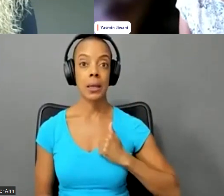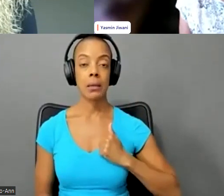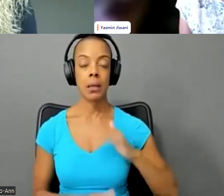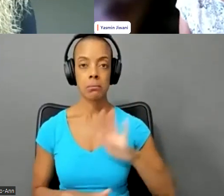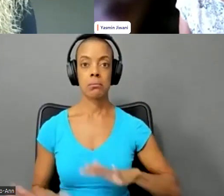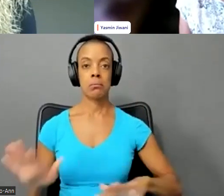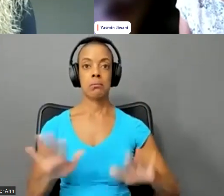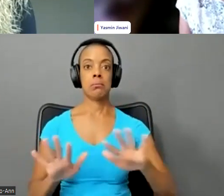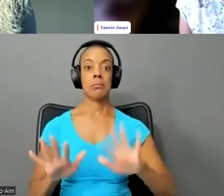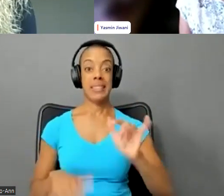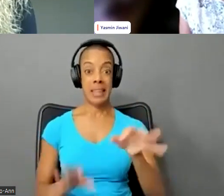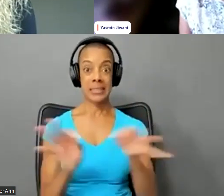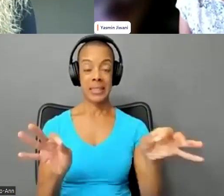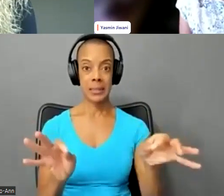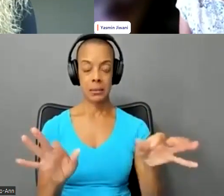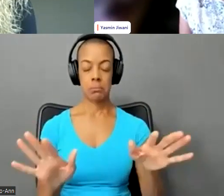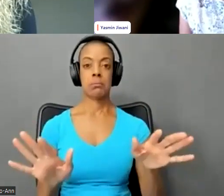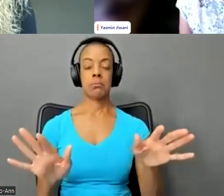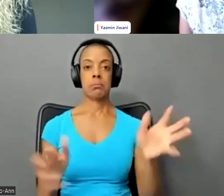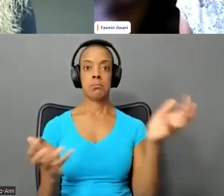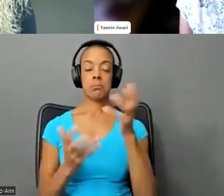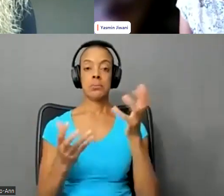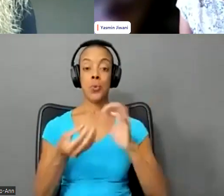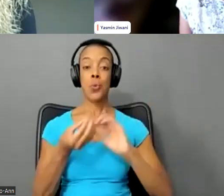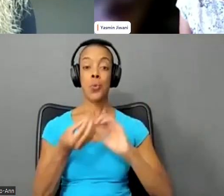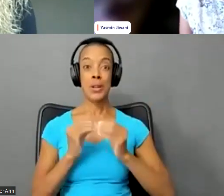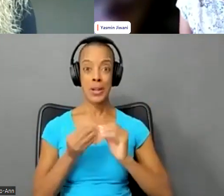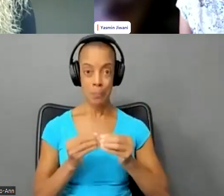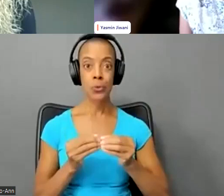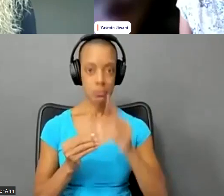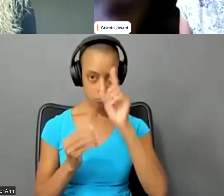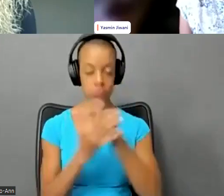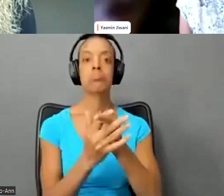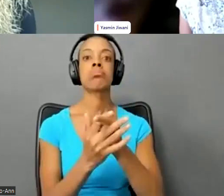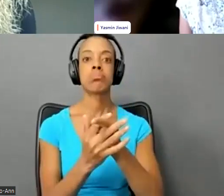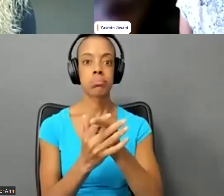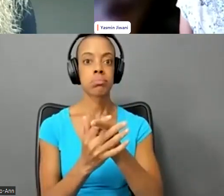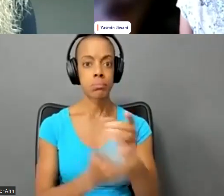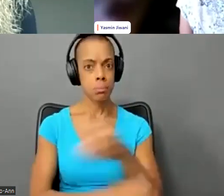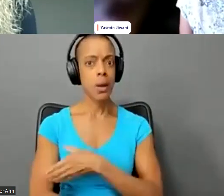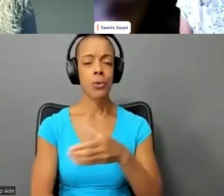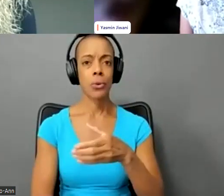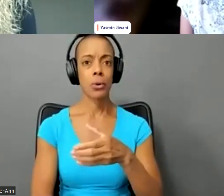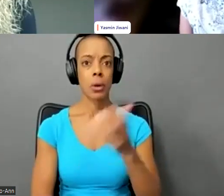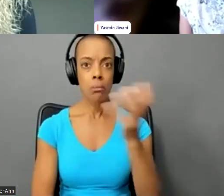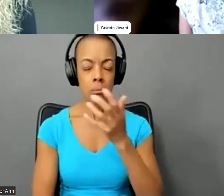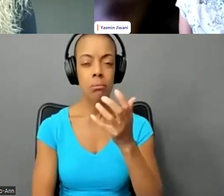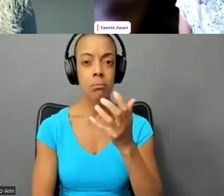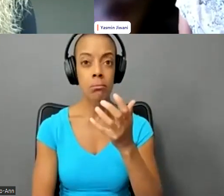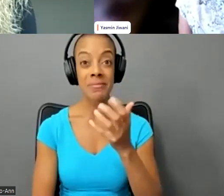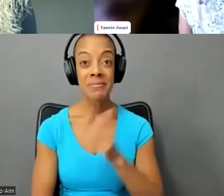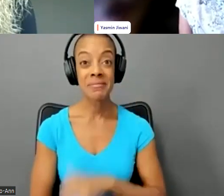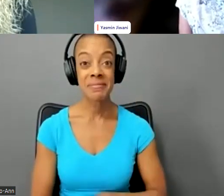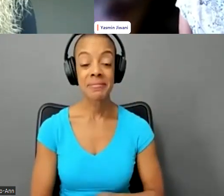makes it more tangible, right? So numbers do have that kind of magic, that kind of power. And the second thing is